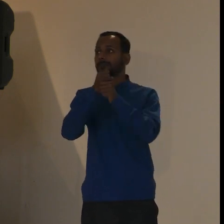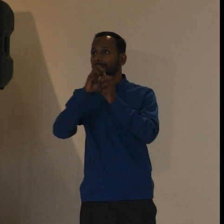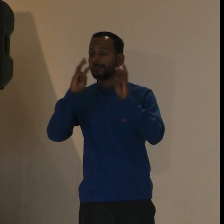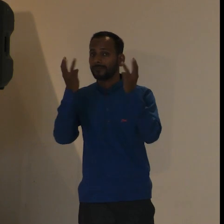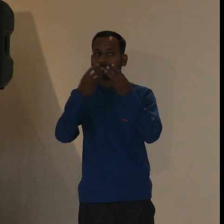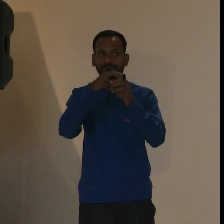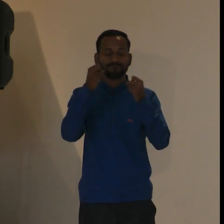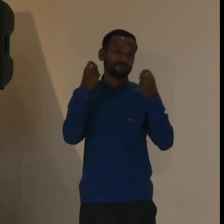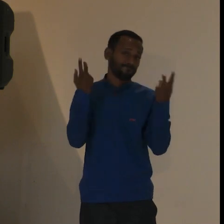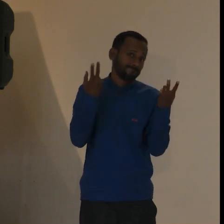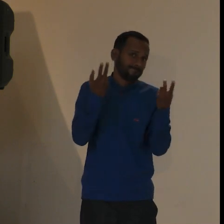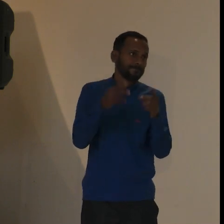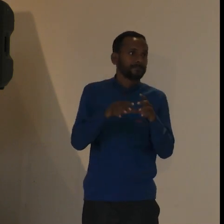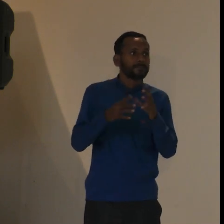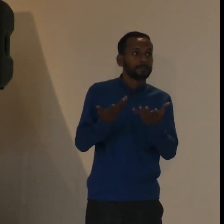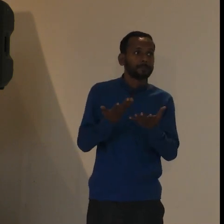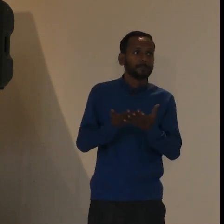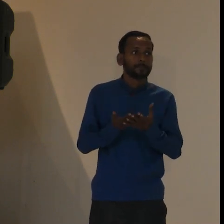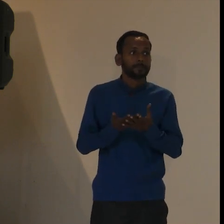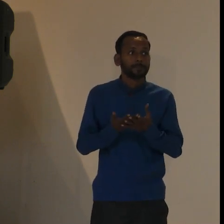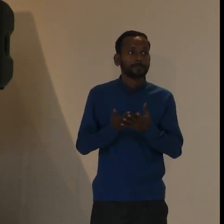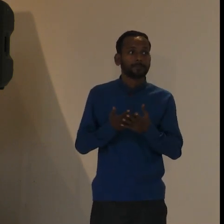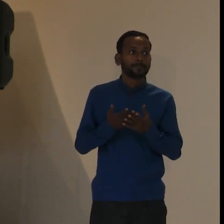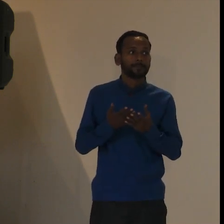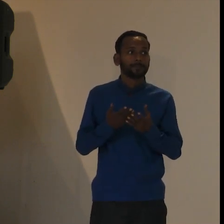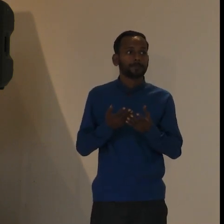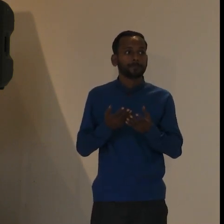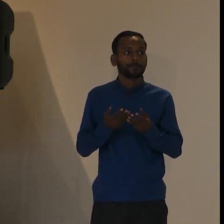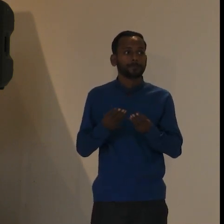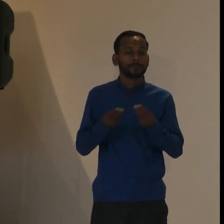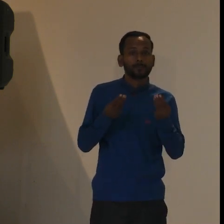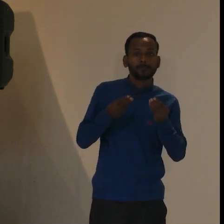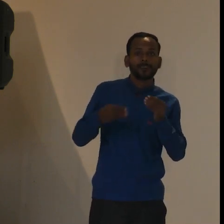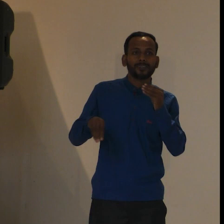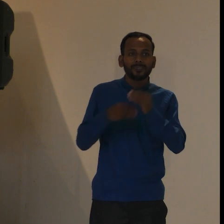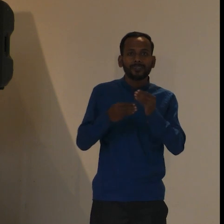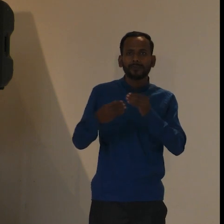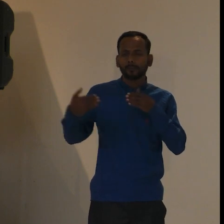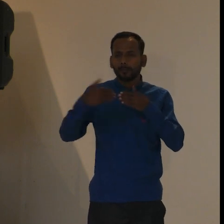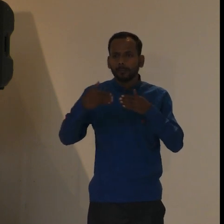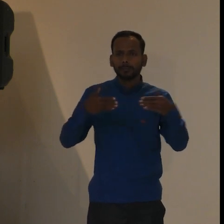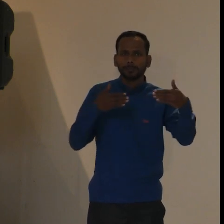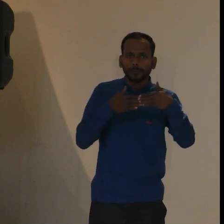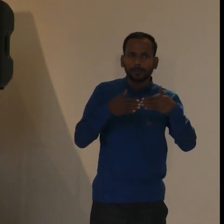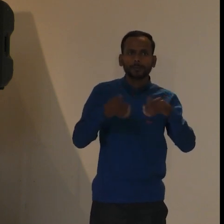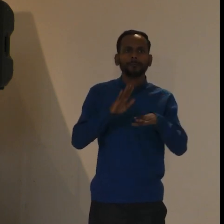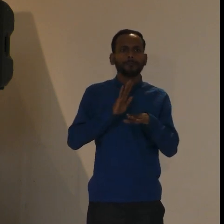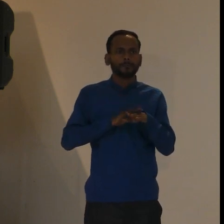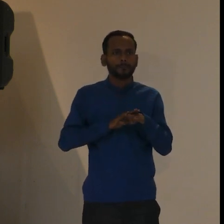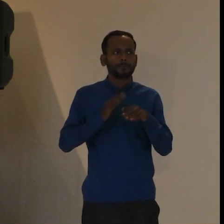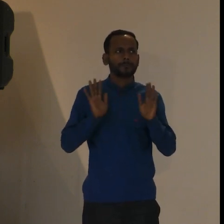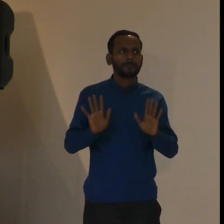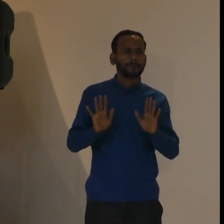same time. Absolutely. And so just more such interactive, immersive experiences